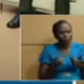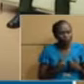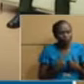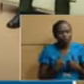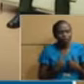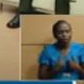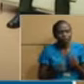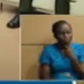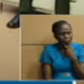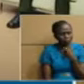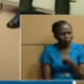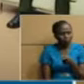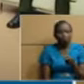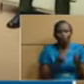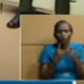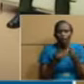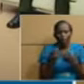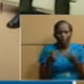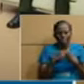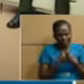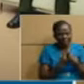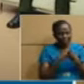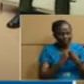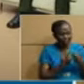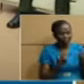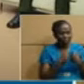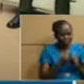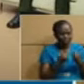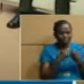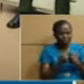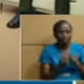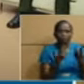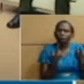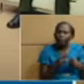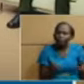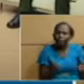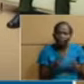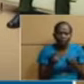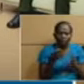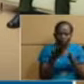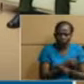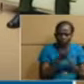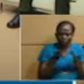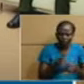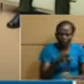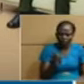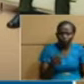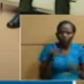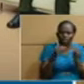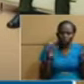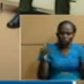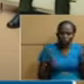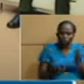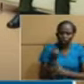appreciation of what the challenge is. I don't know if actually it has been done, because the things Sylvia is dealing with at the Equal Opportunities